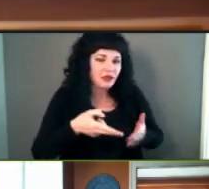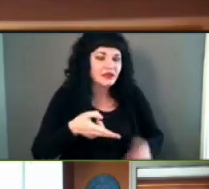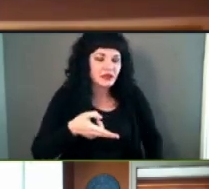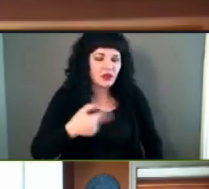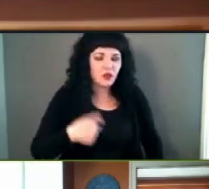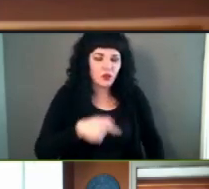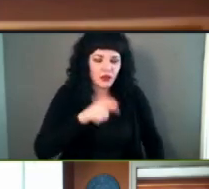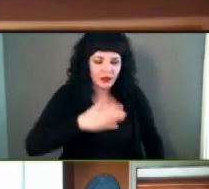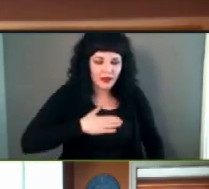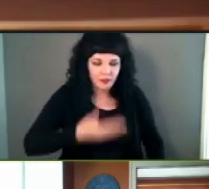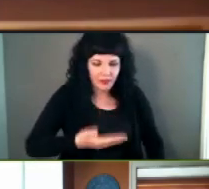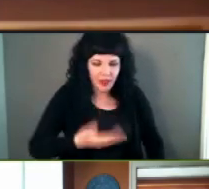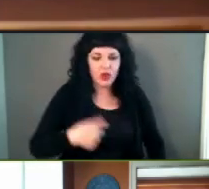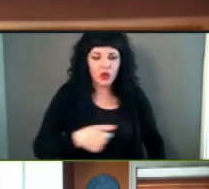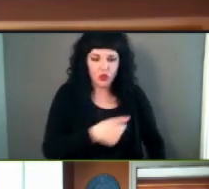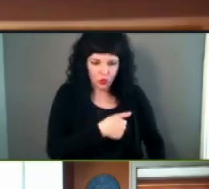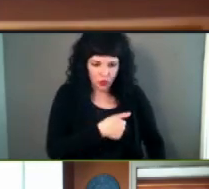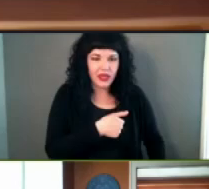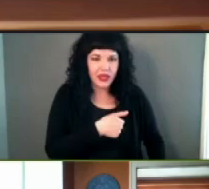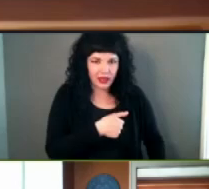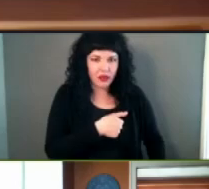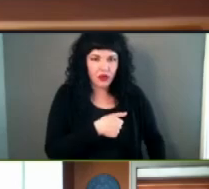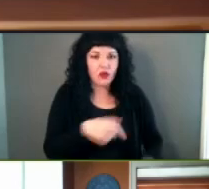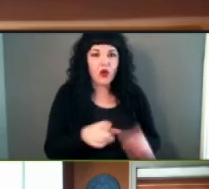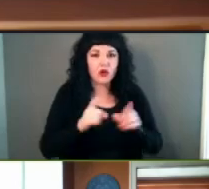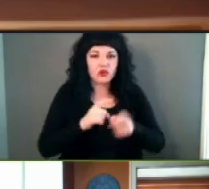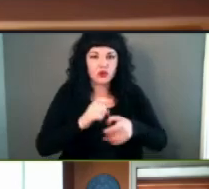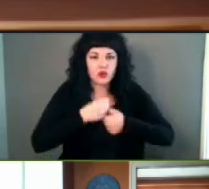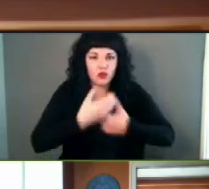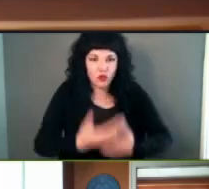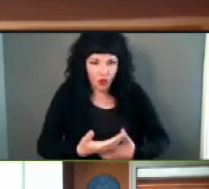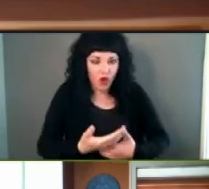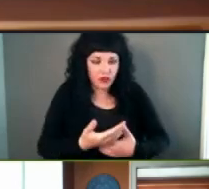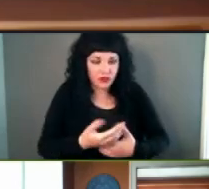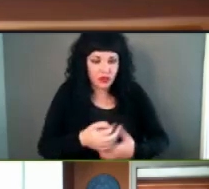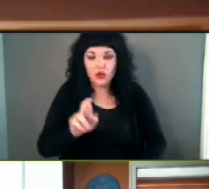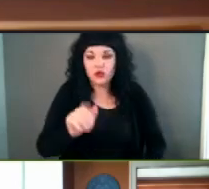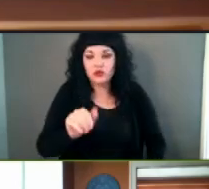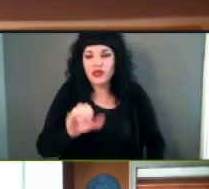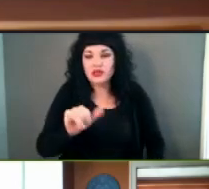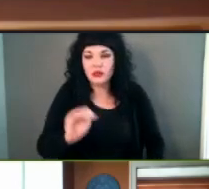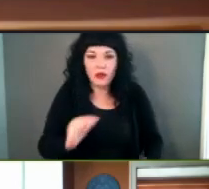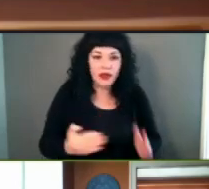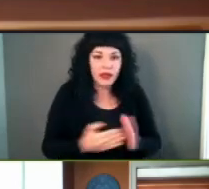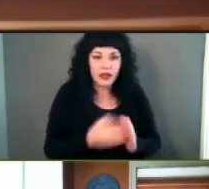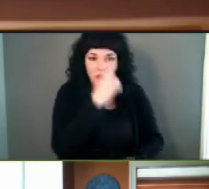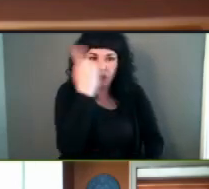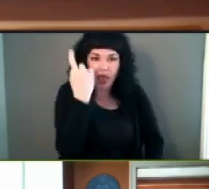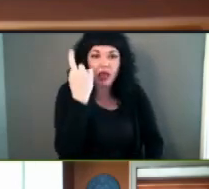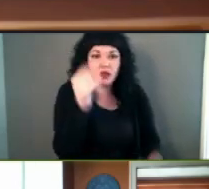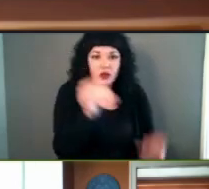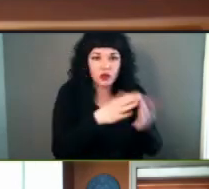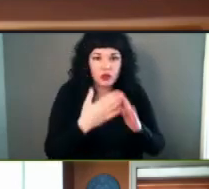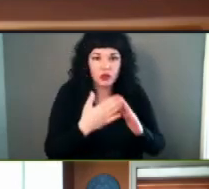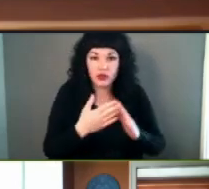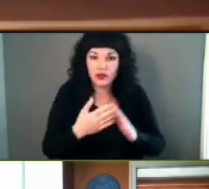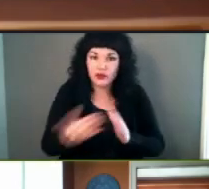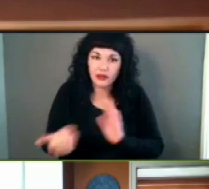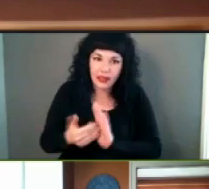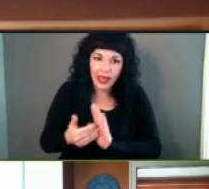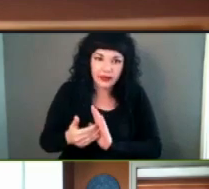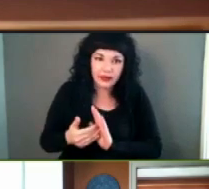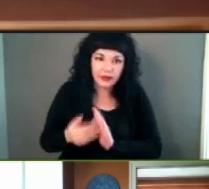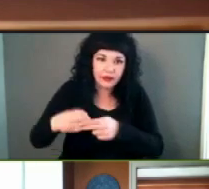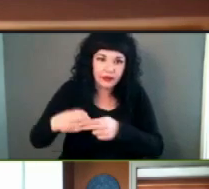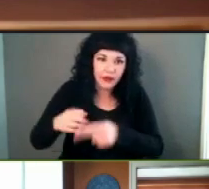against the Black community. And again, I mentioned Trayvon Martin. There remains a lot of internalized racism and colorism